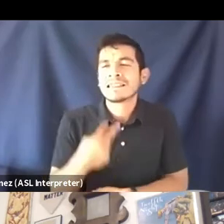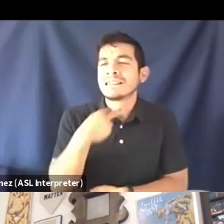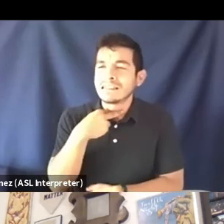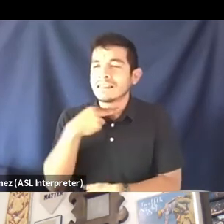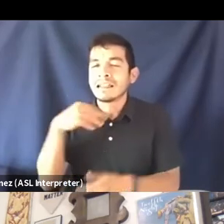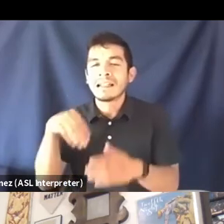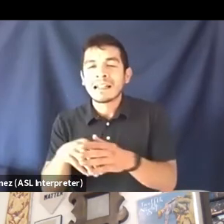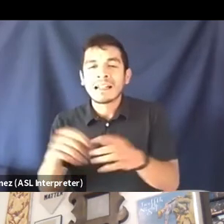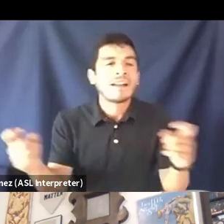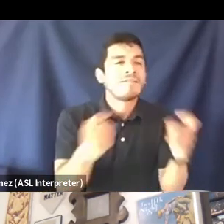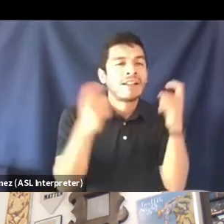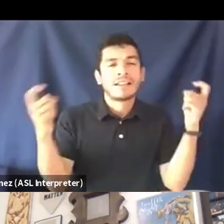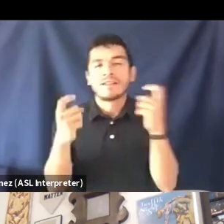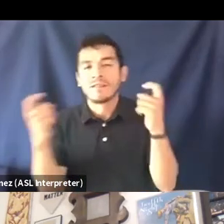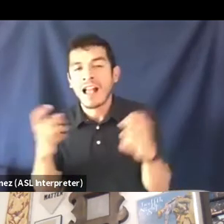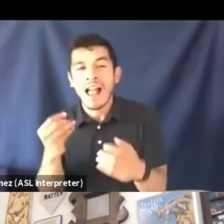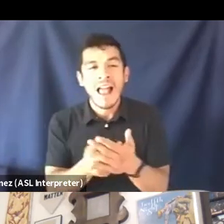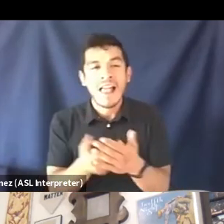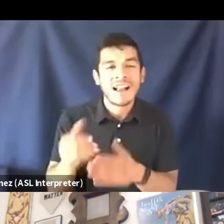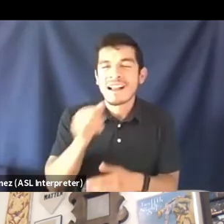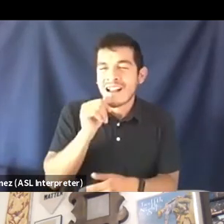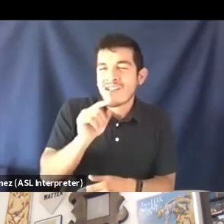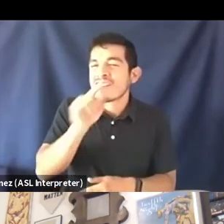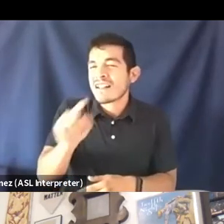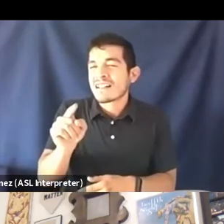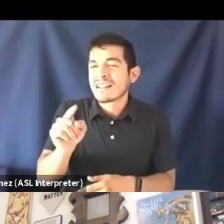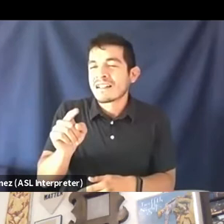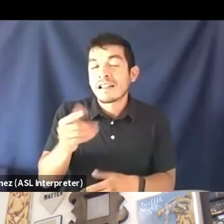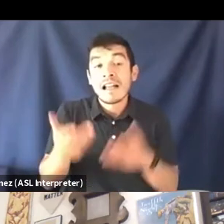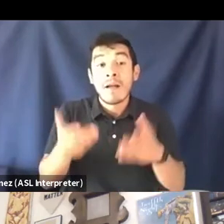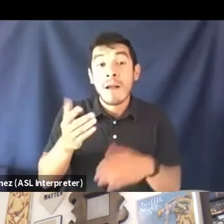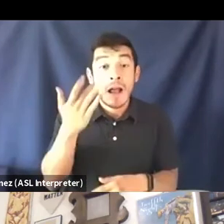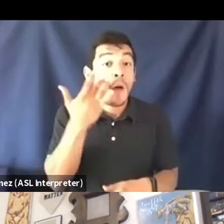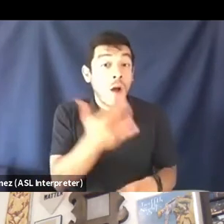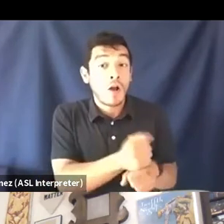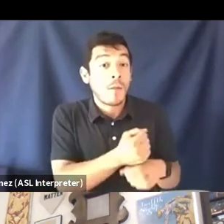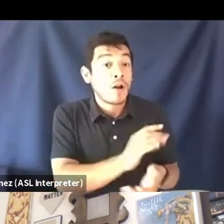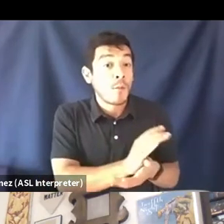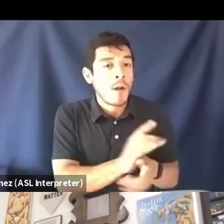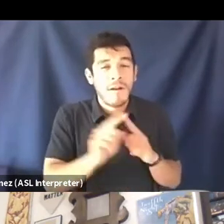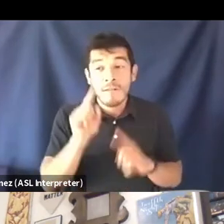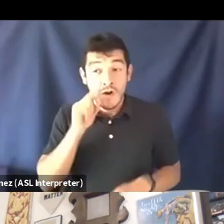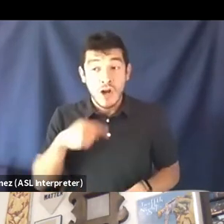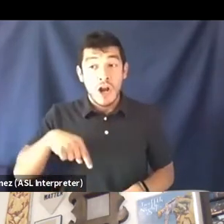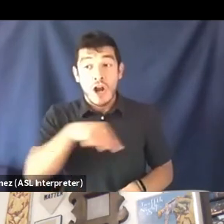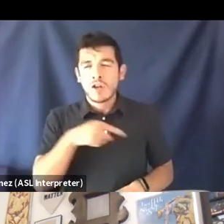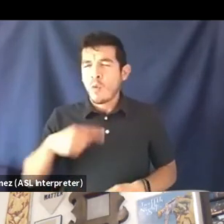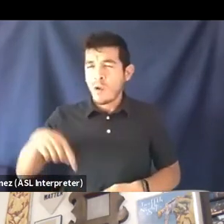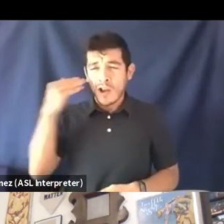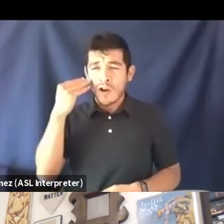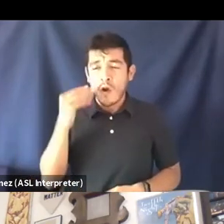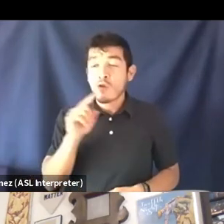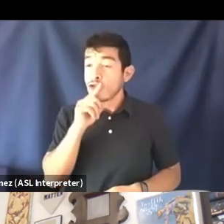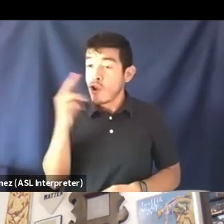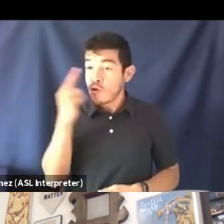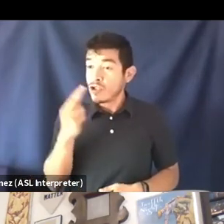festivals and theatrical and kind of things that aren't necessary, that might be why you've made the film. But for us, we knew that we really wanted this